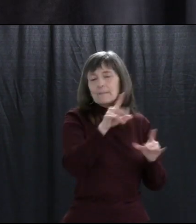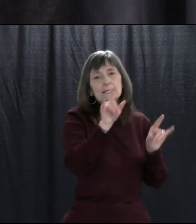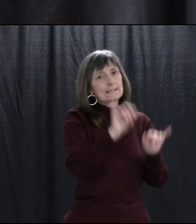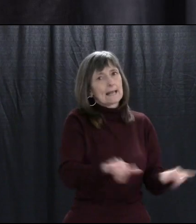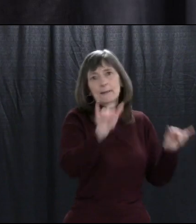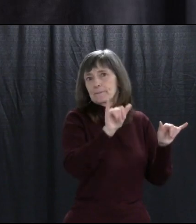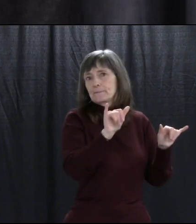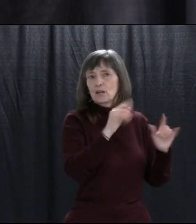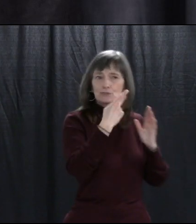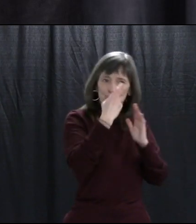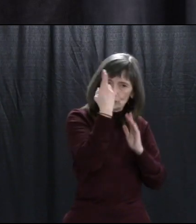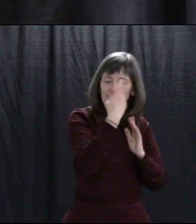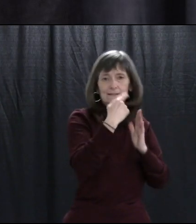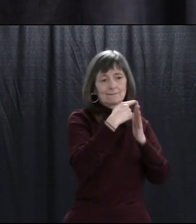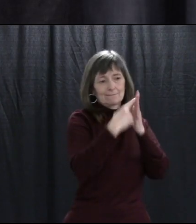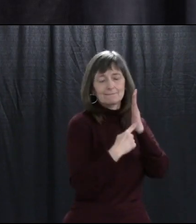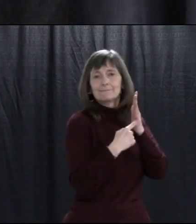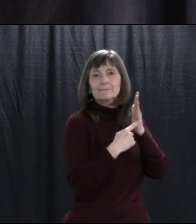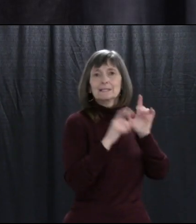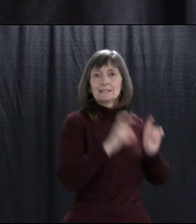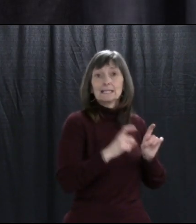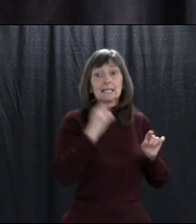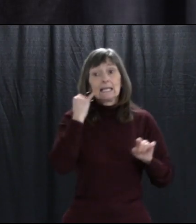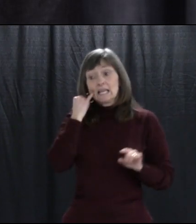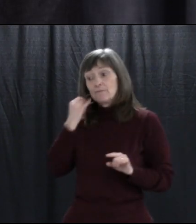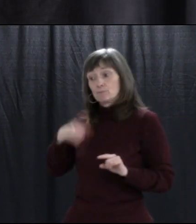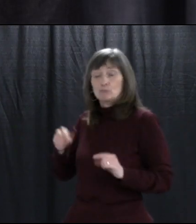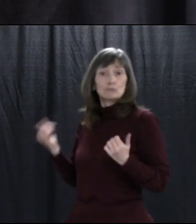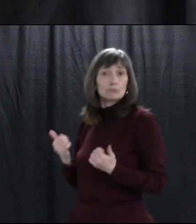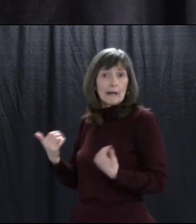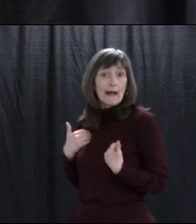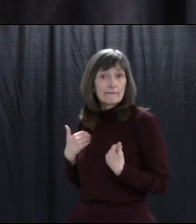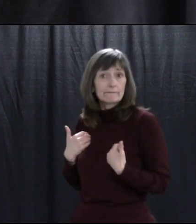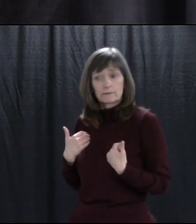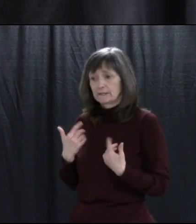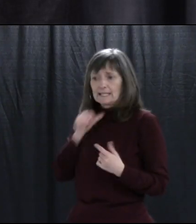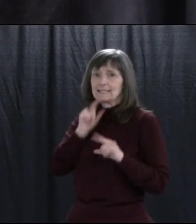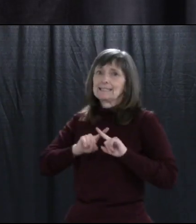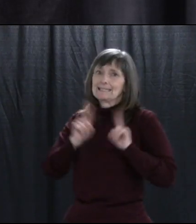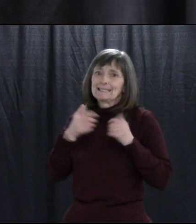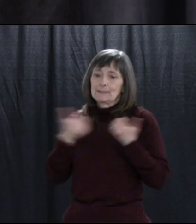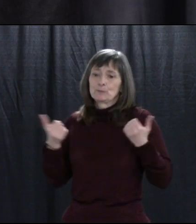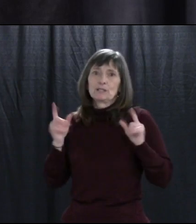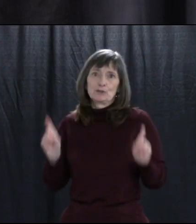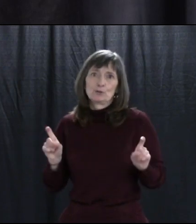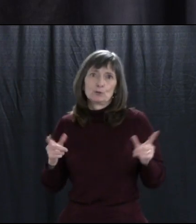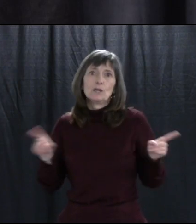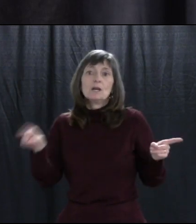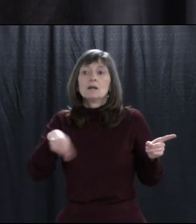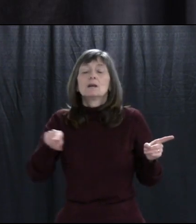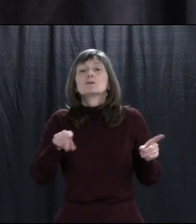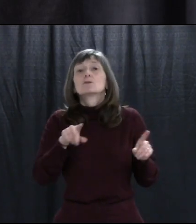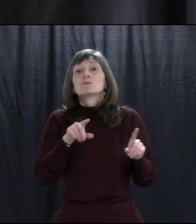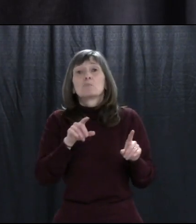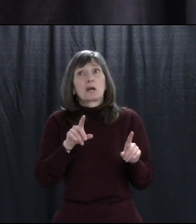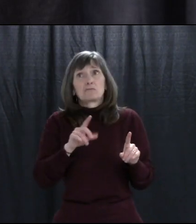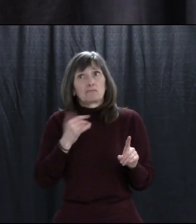that change, we will re-examine our test kit utilization. But at the moment, there is no indication that we need to do